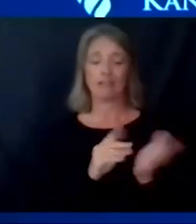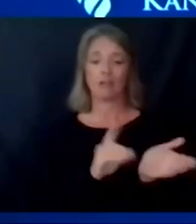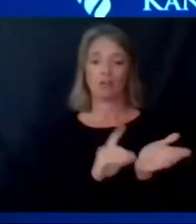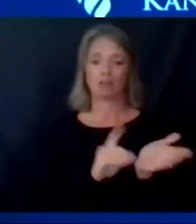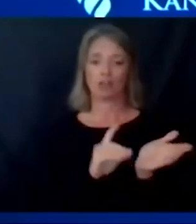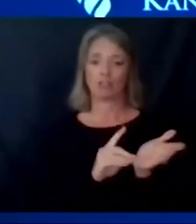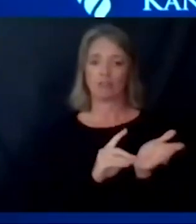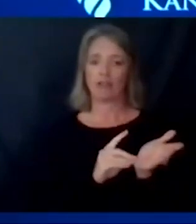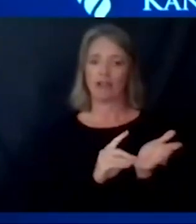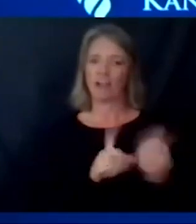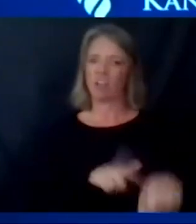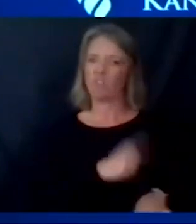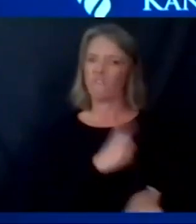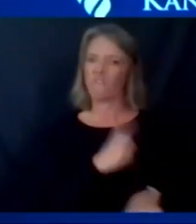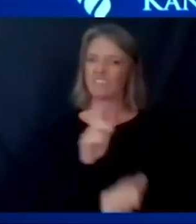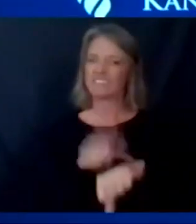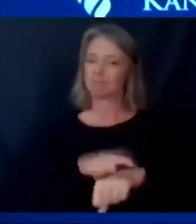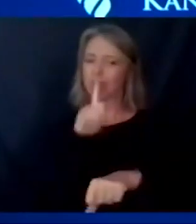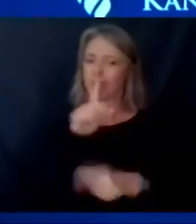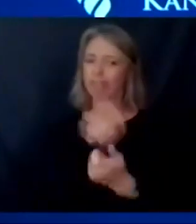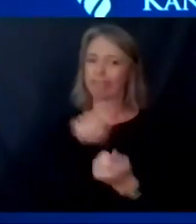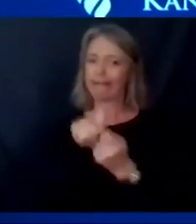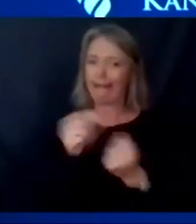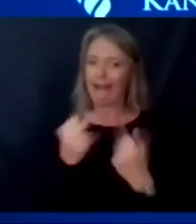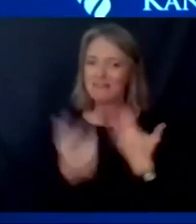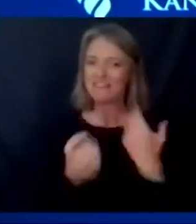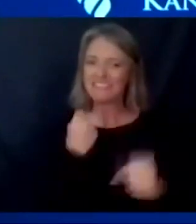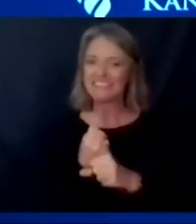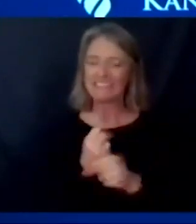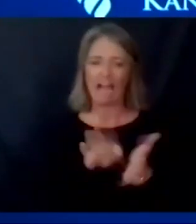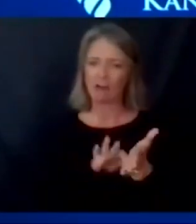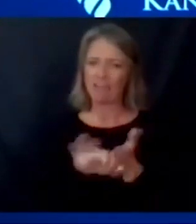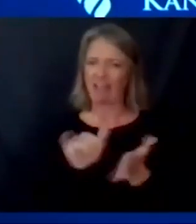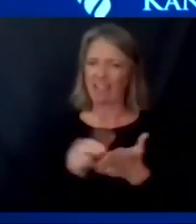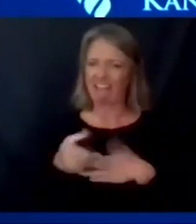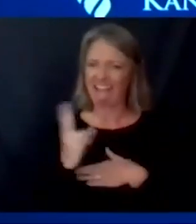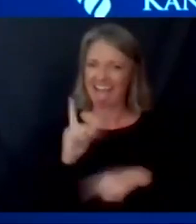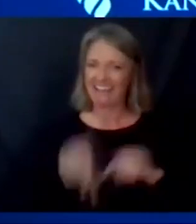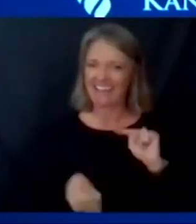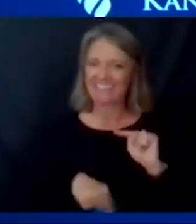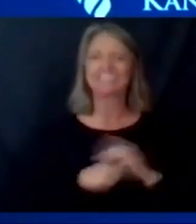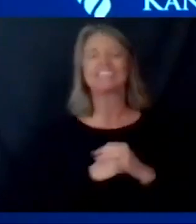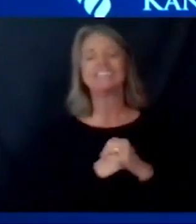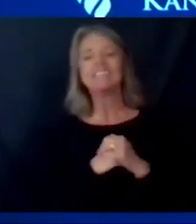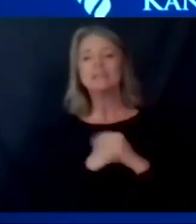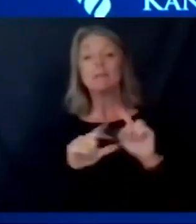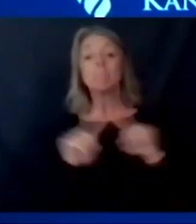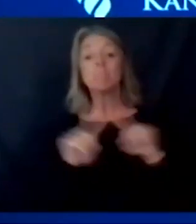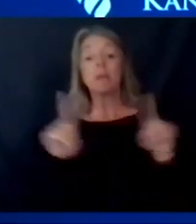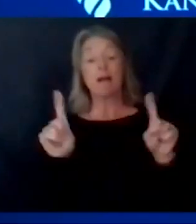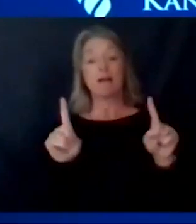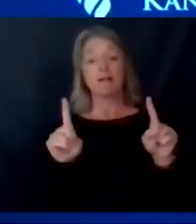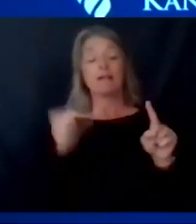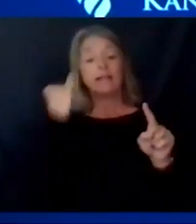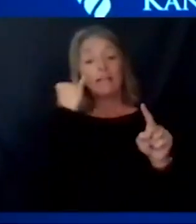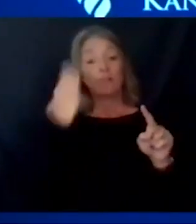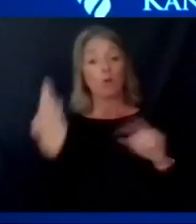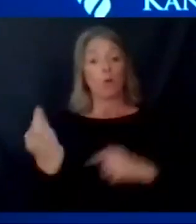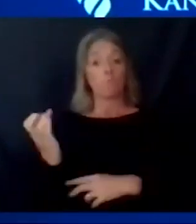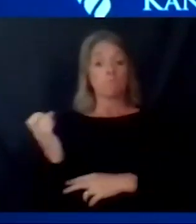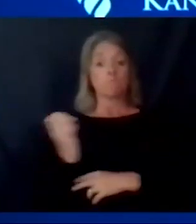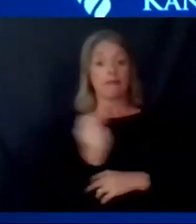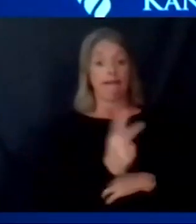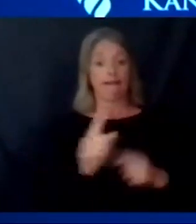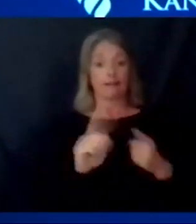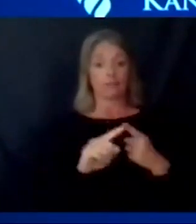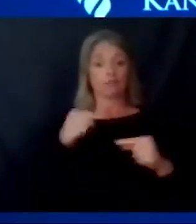won't say exactly how many years because I'm not sure I can count that high. And if you go back to HIV, there are a